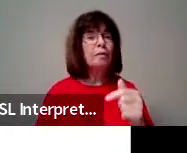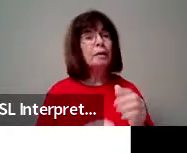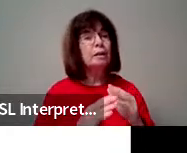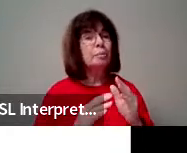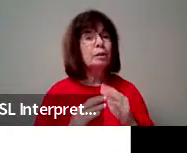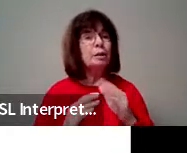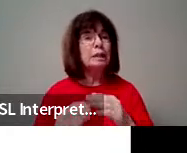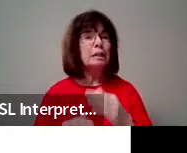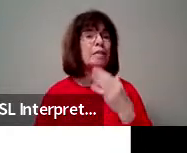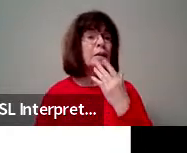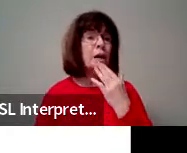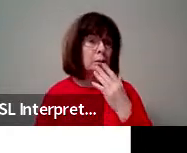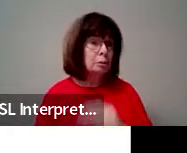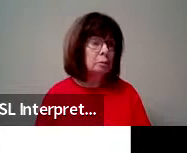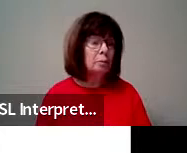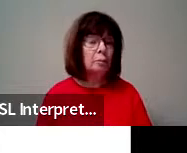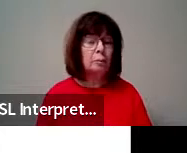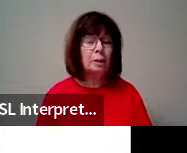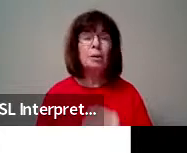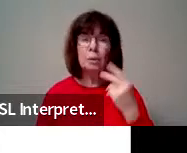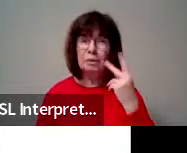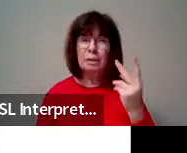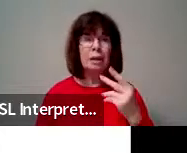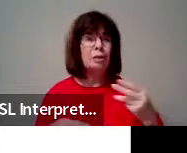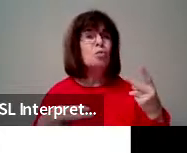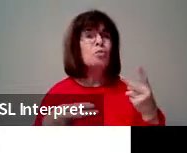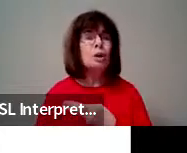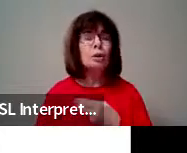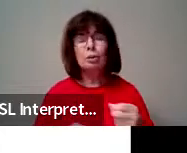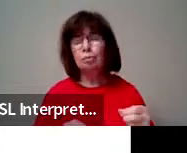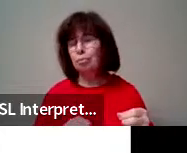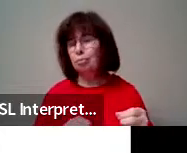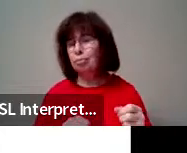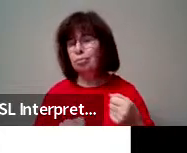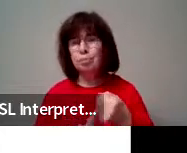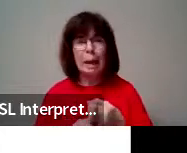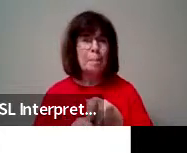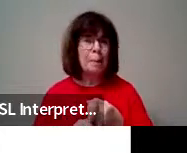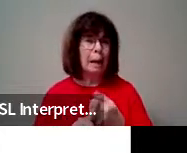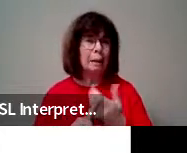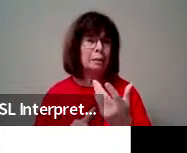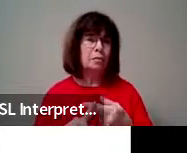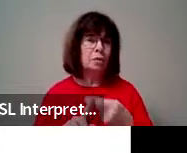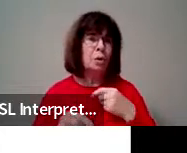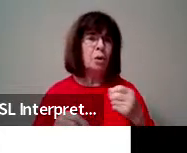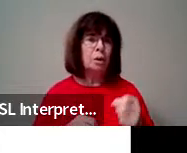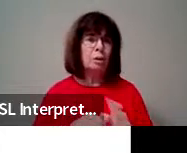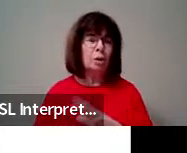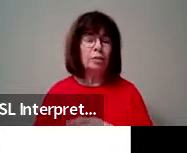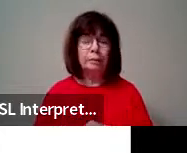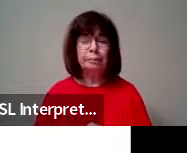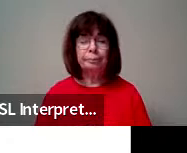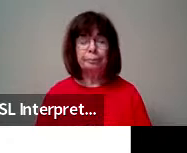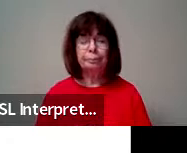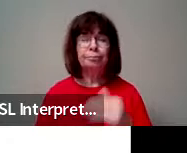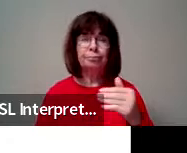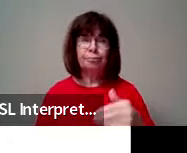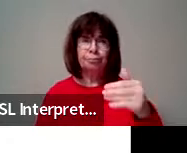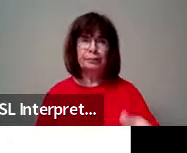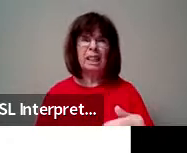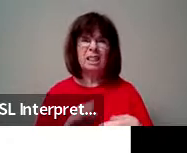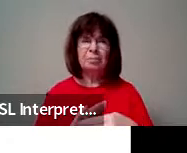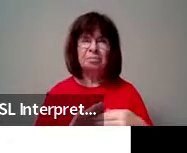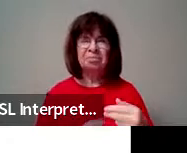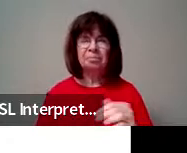seen worse impacts in terms of severe COVID throughout the pandemic. Next slide.